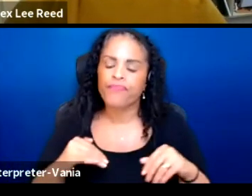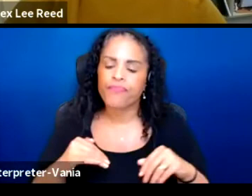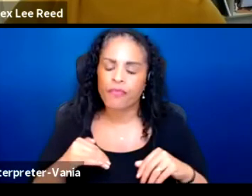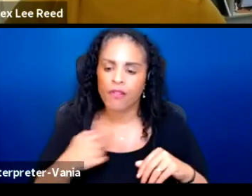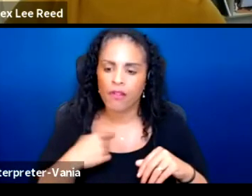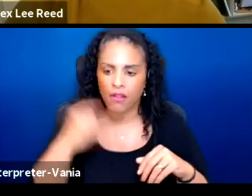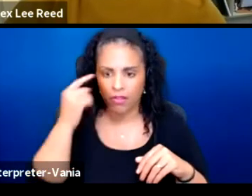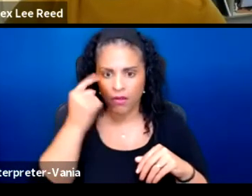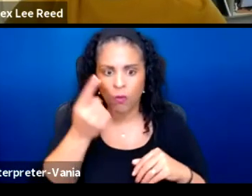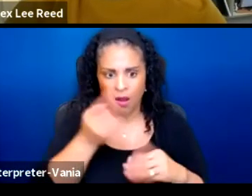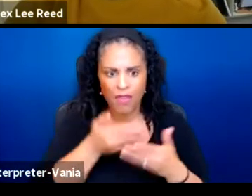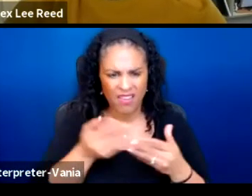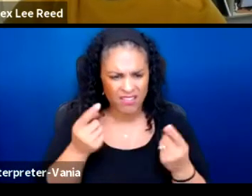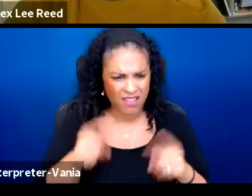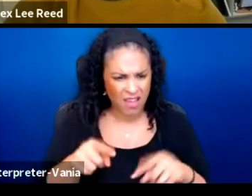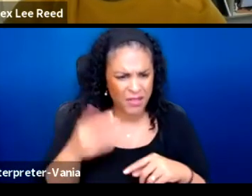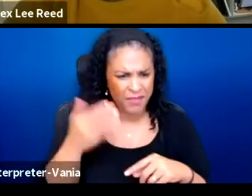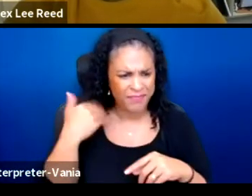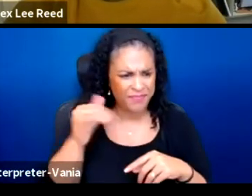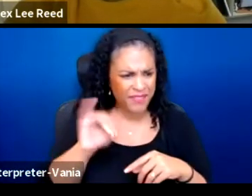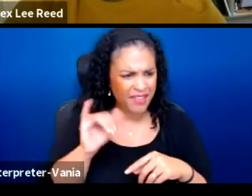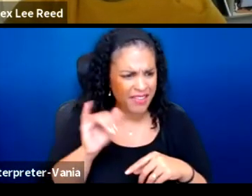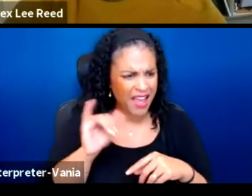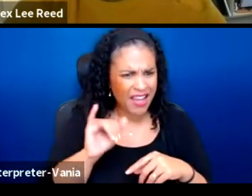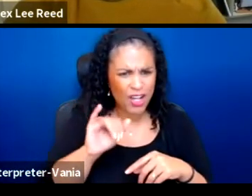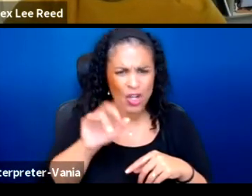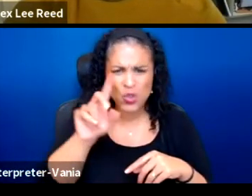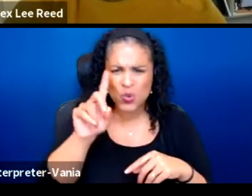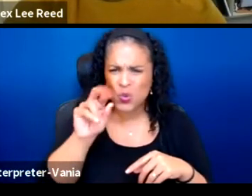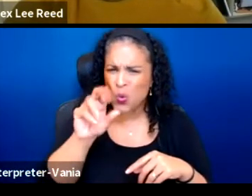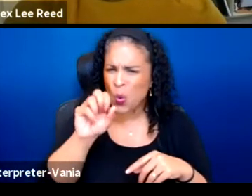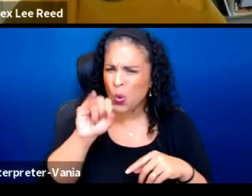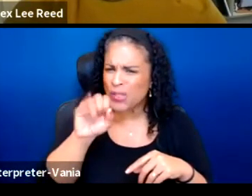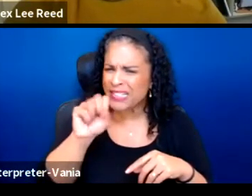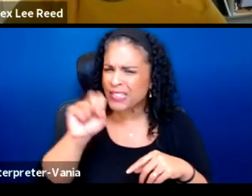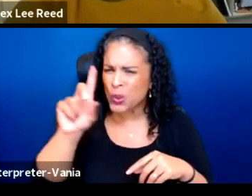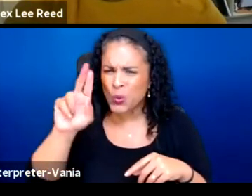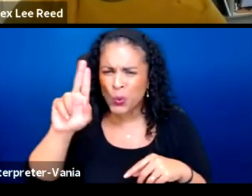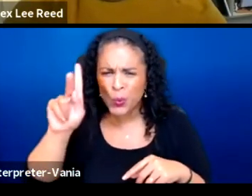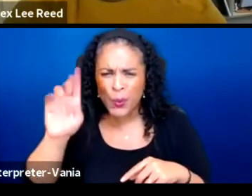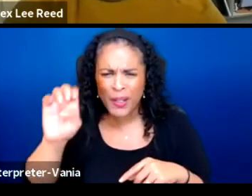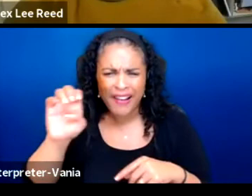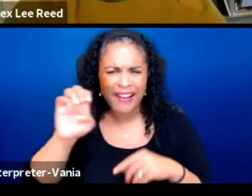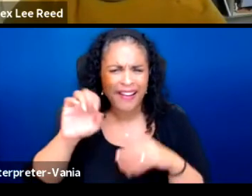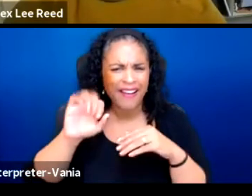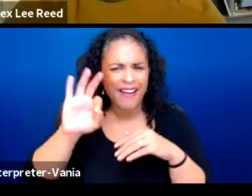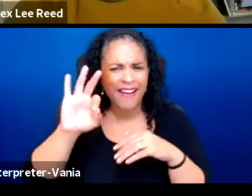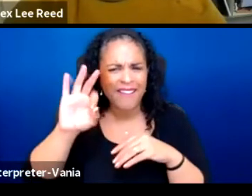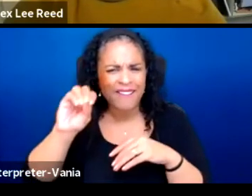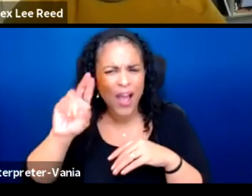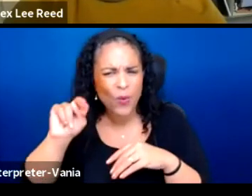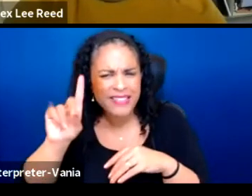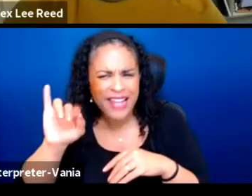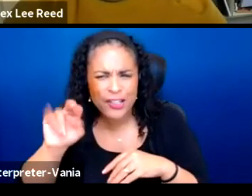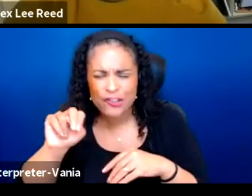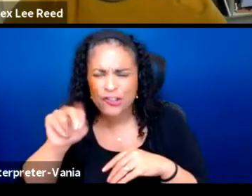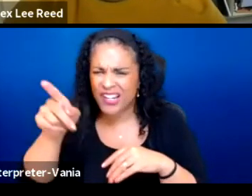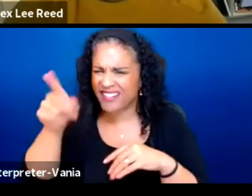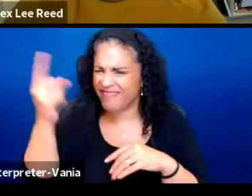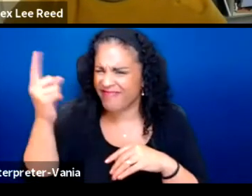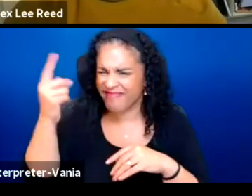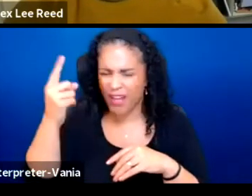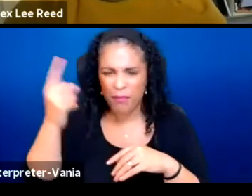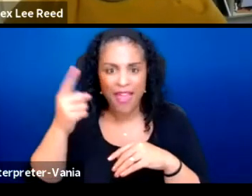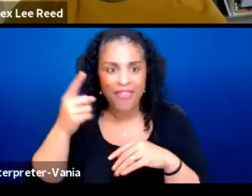happened recently, like with the, I think it was the Doris Duke Foundation and the Ford Foundation, they entered in this thing where they